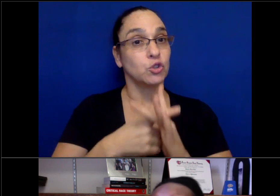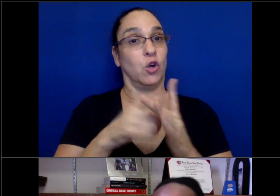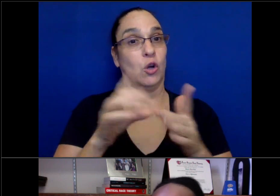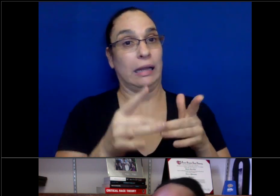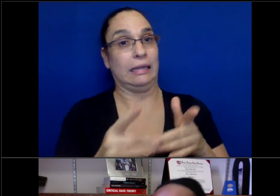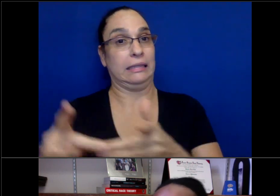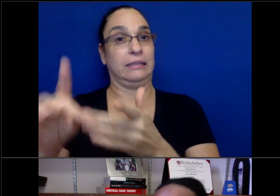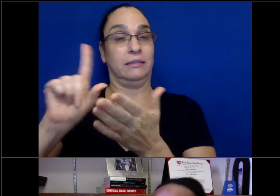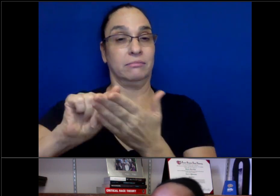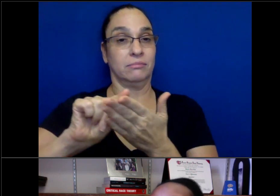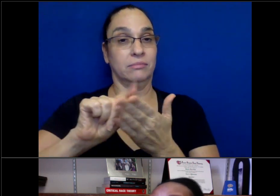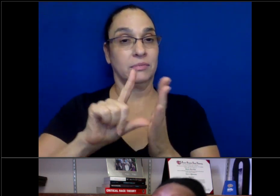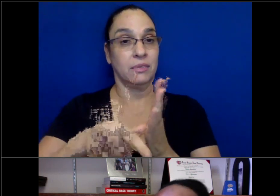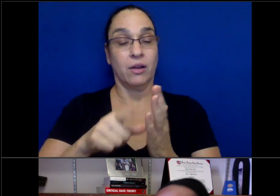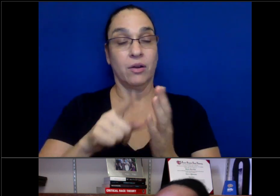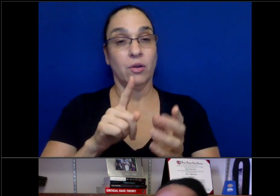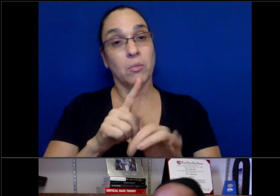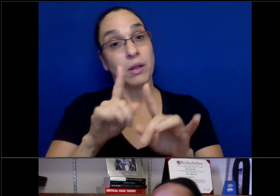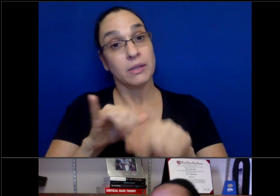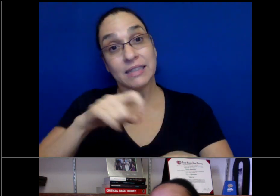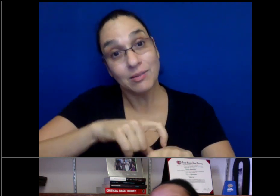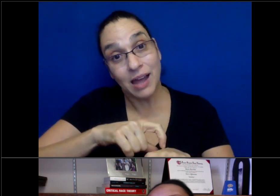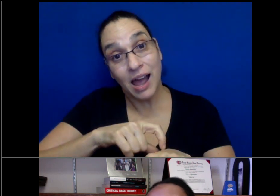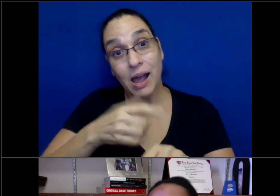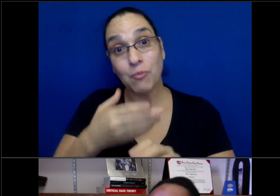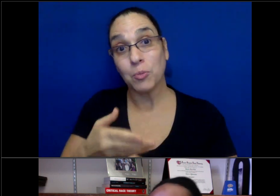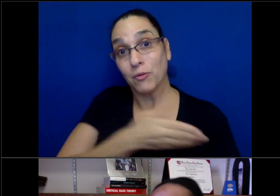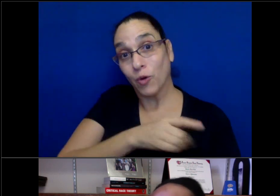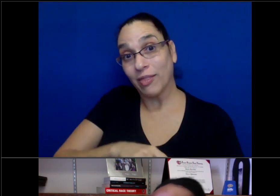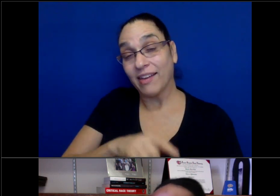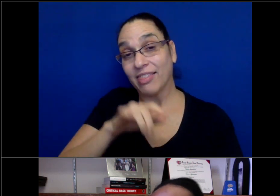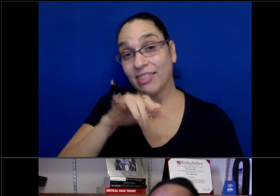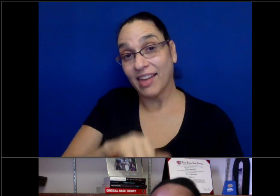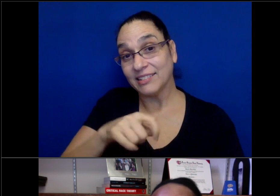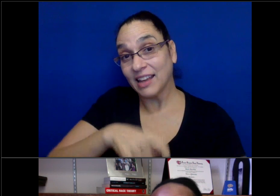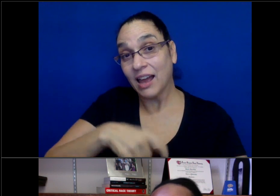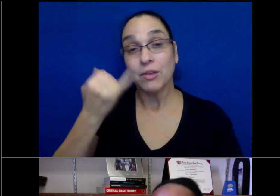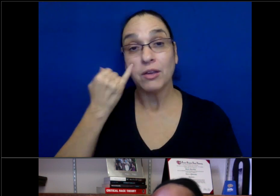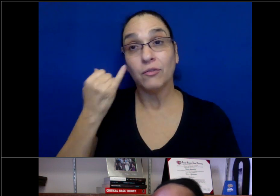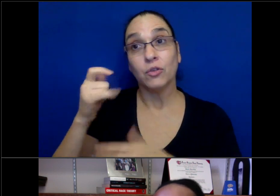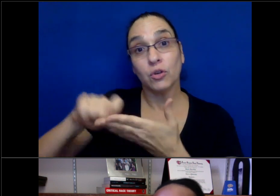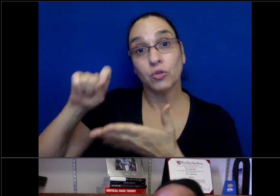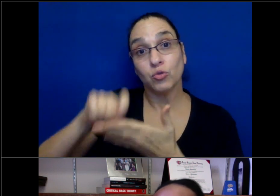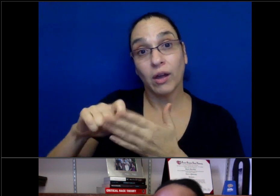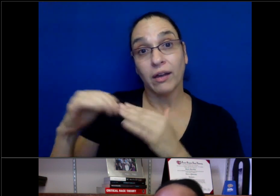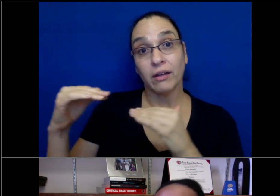time or before that, you can work on a project with someone else, I think that that's useful as well.